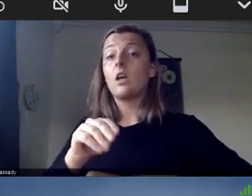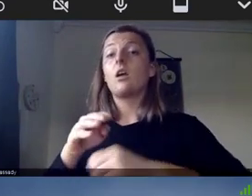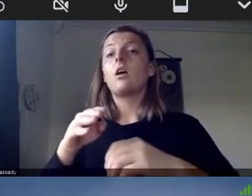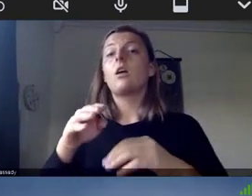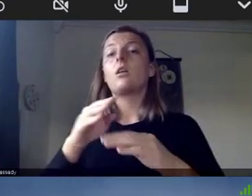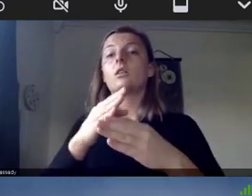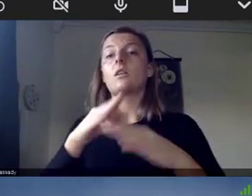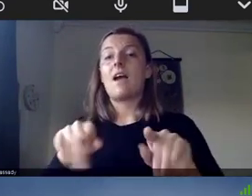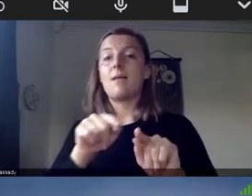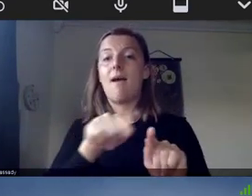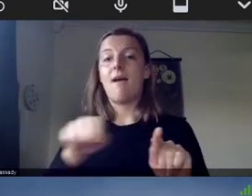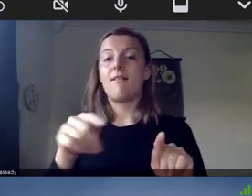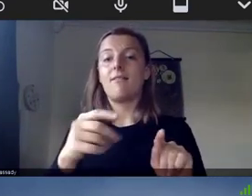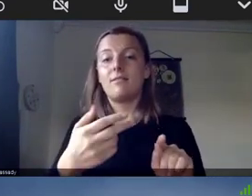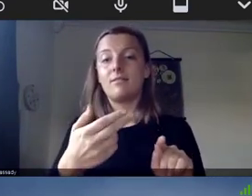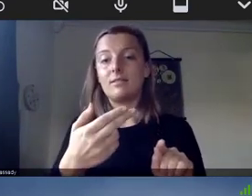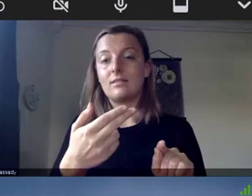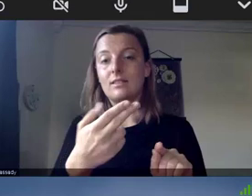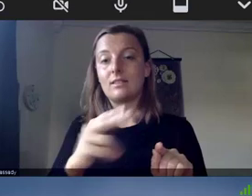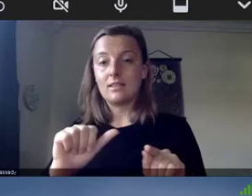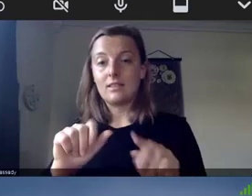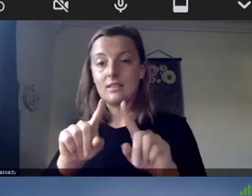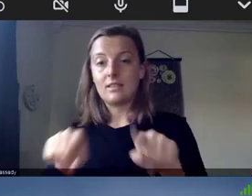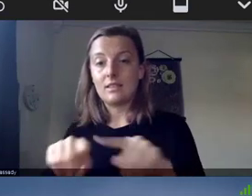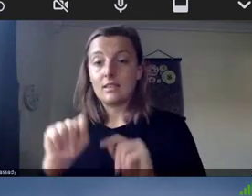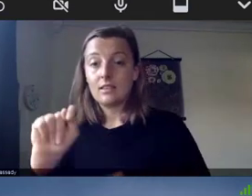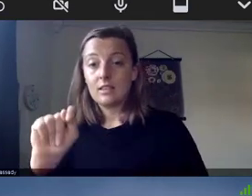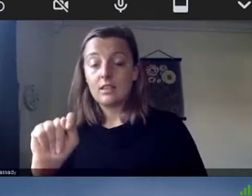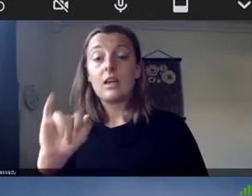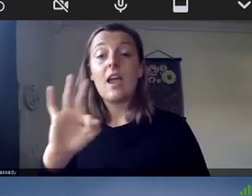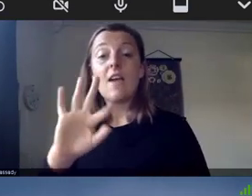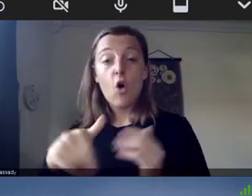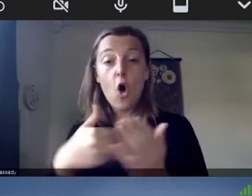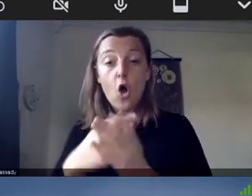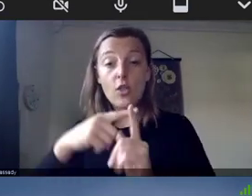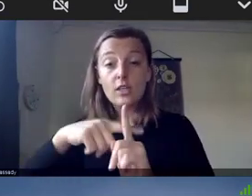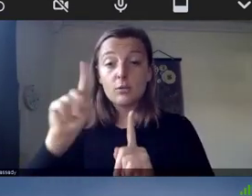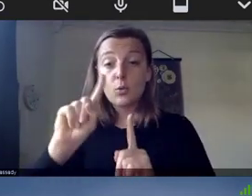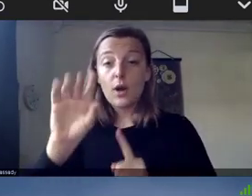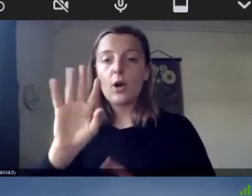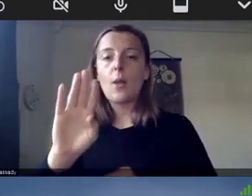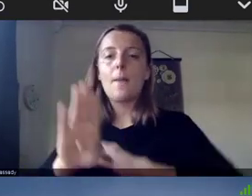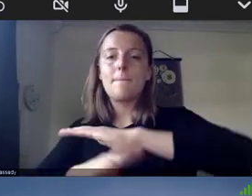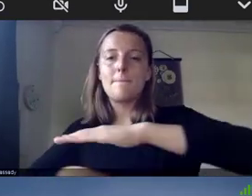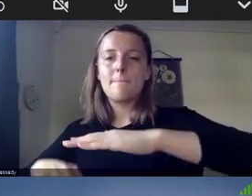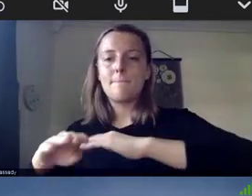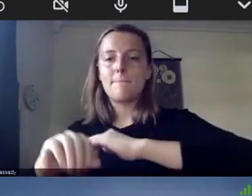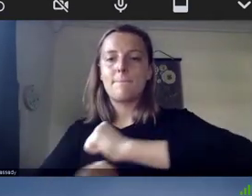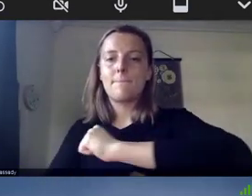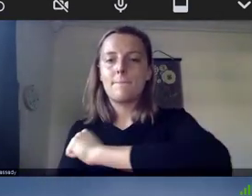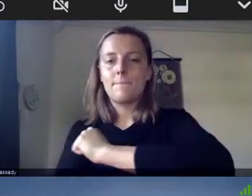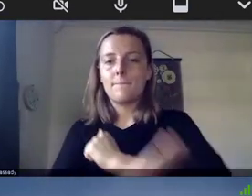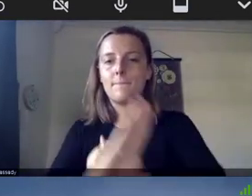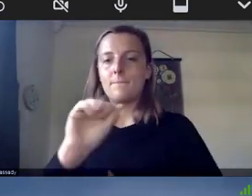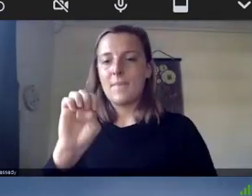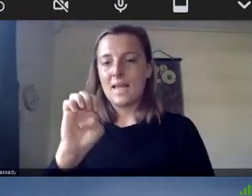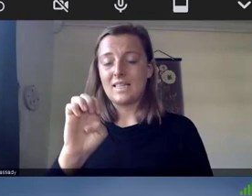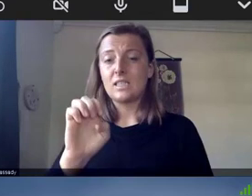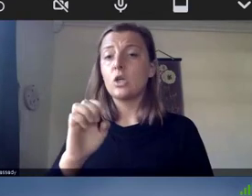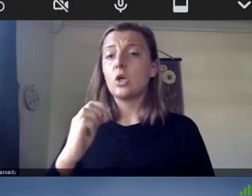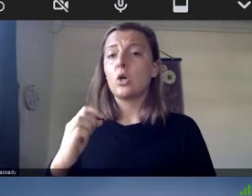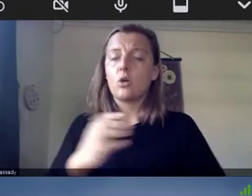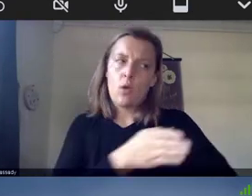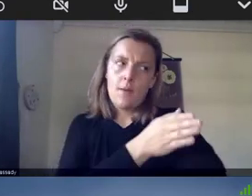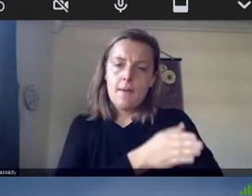base. We know as we make our fin longer, it's good because we're adding more area, but we get diminishing returns as